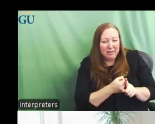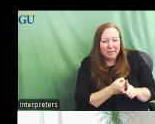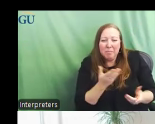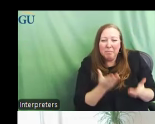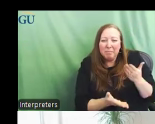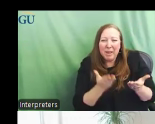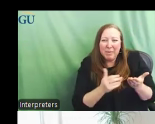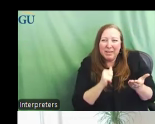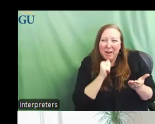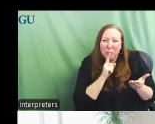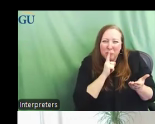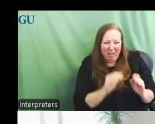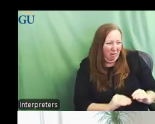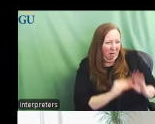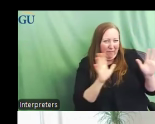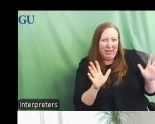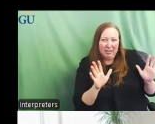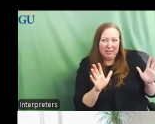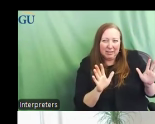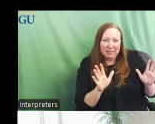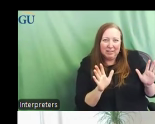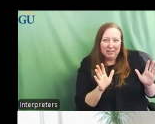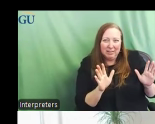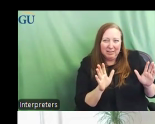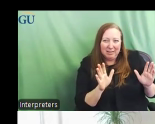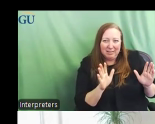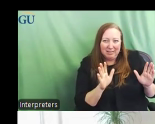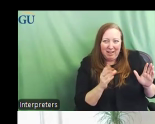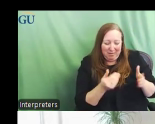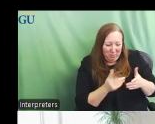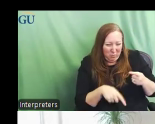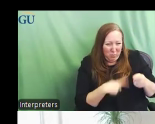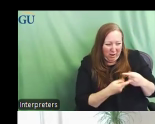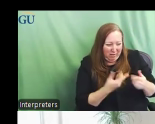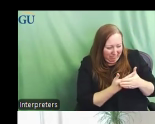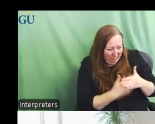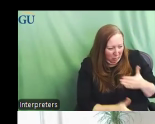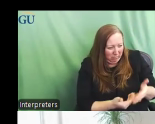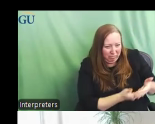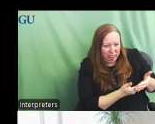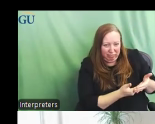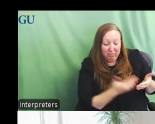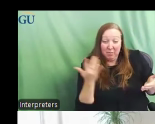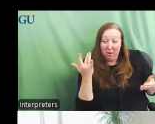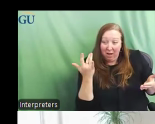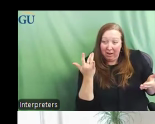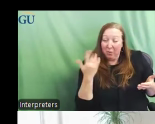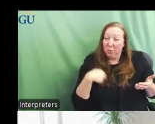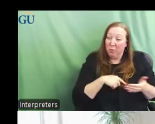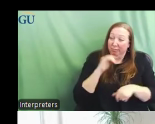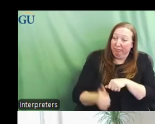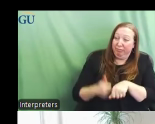language behaviors, which is one of those reasons we really need to have robust EHDI systems, is to capture